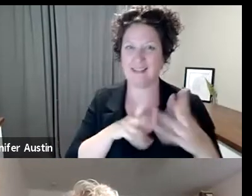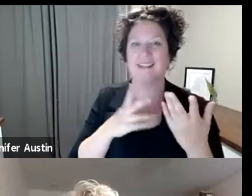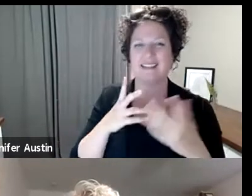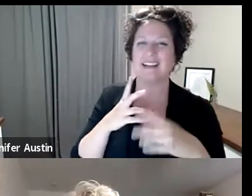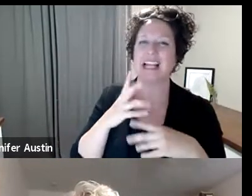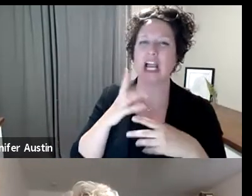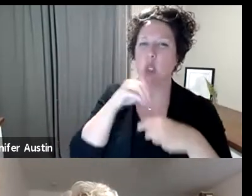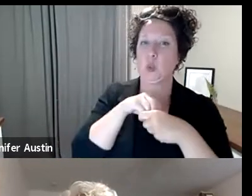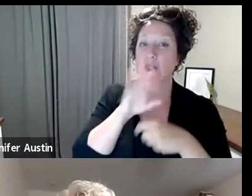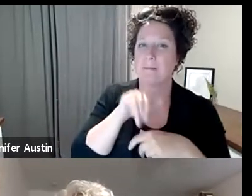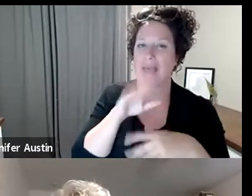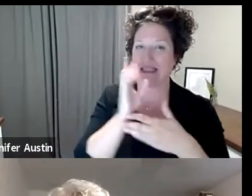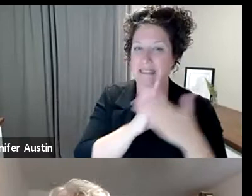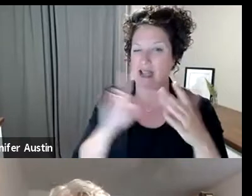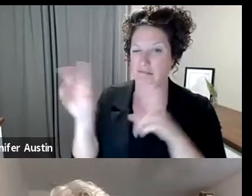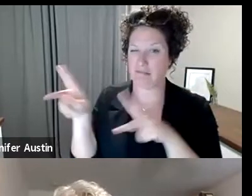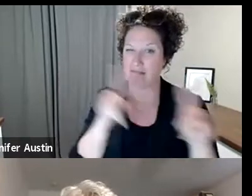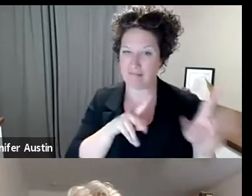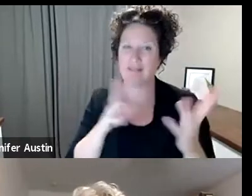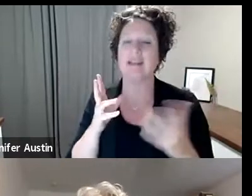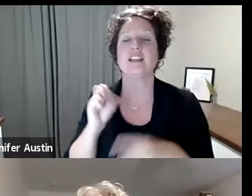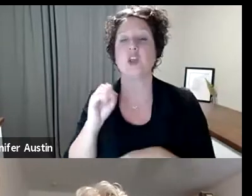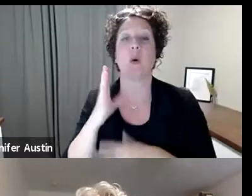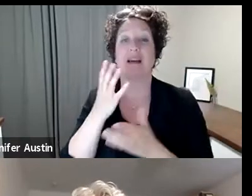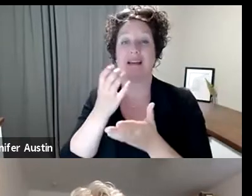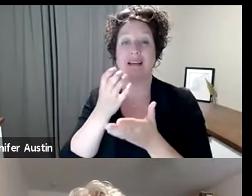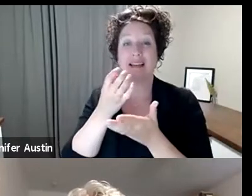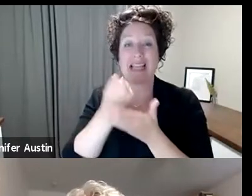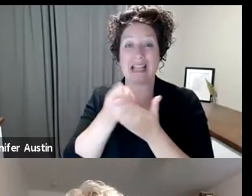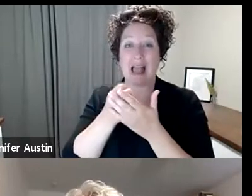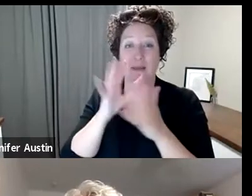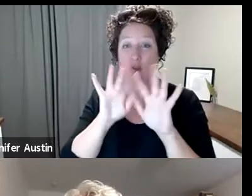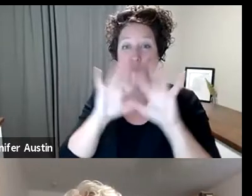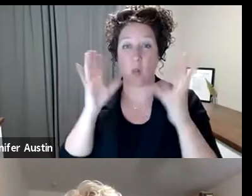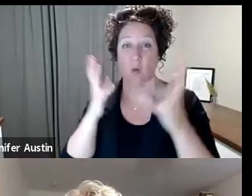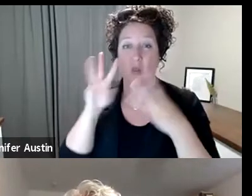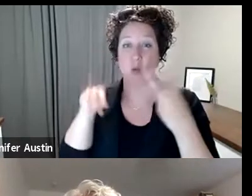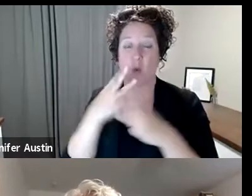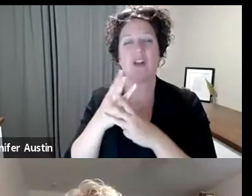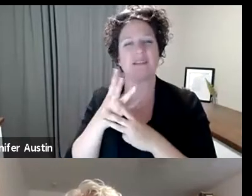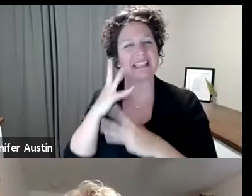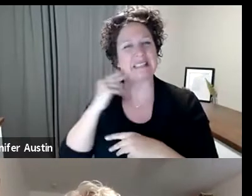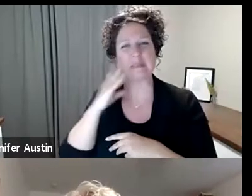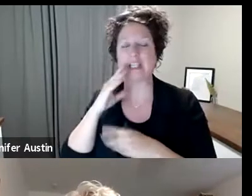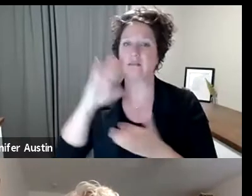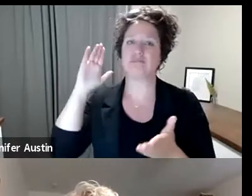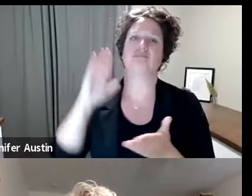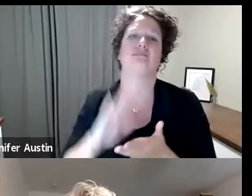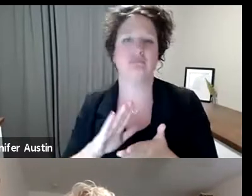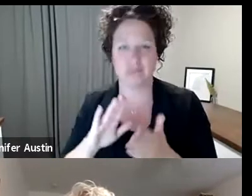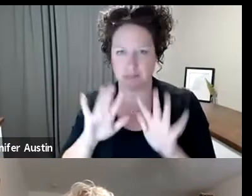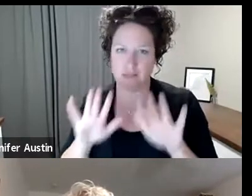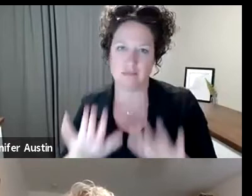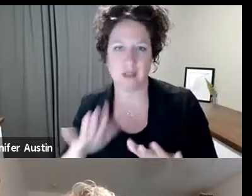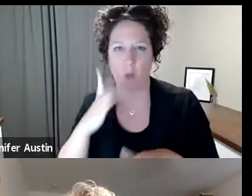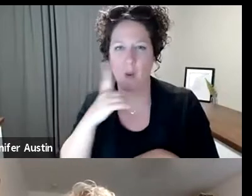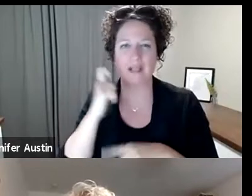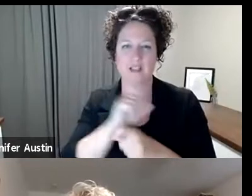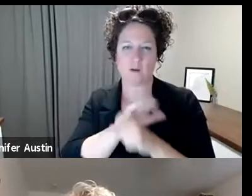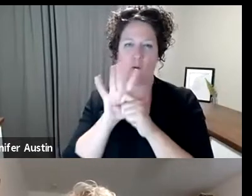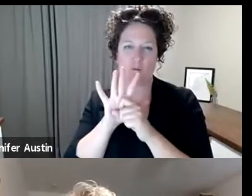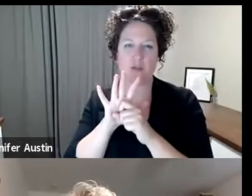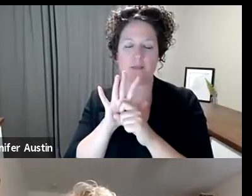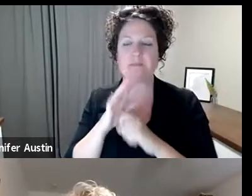with inclusion by design. So economies around the world have experienced a dramatic slowdown due to the pandemic we've all